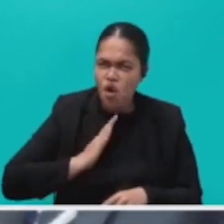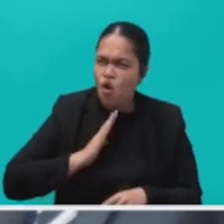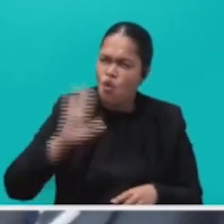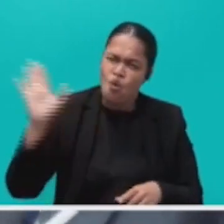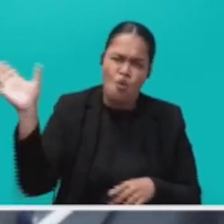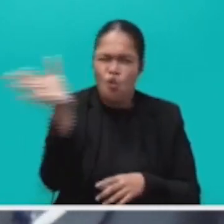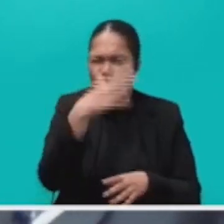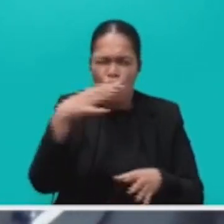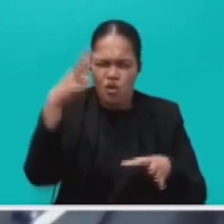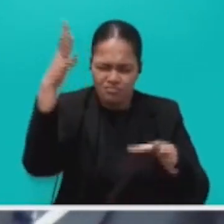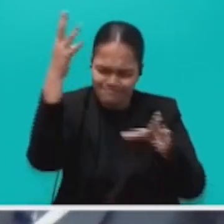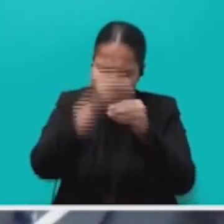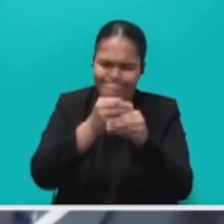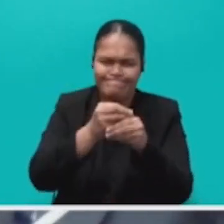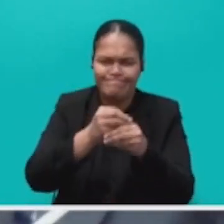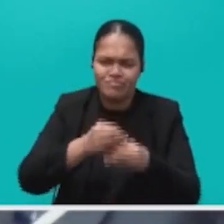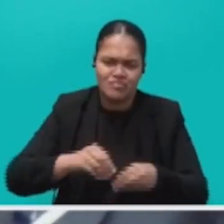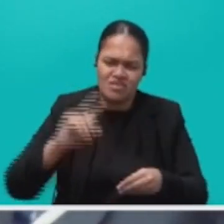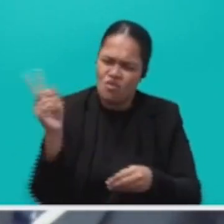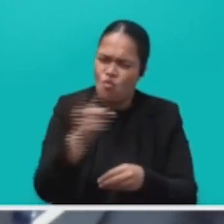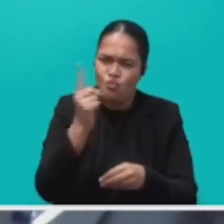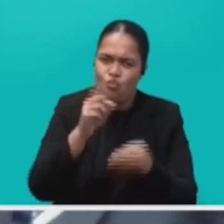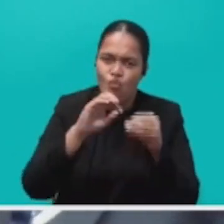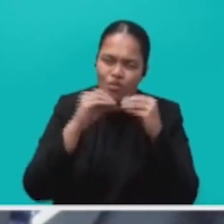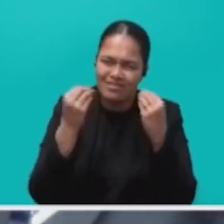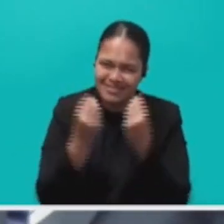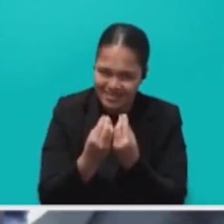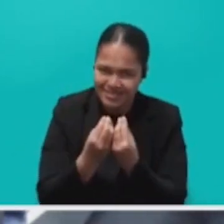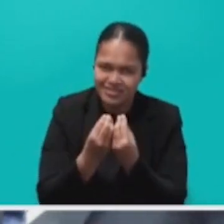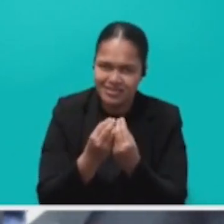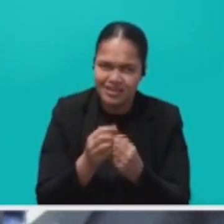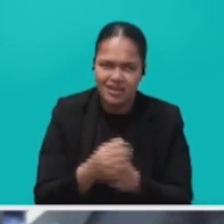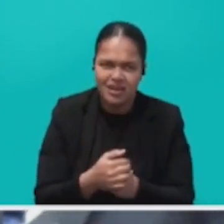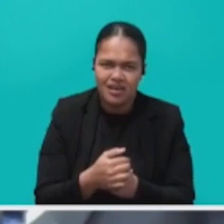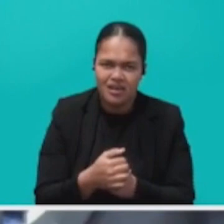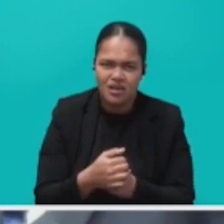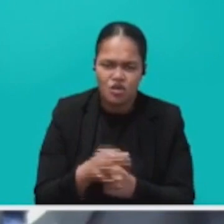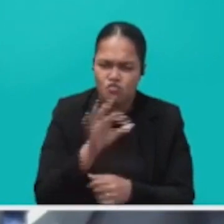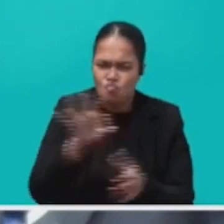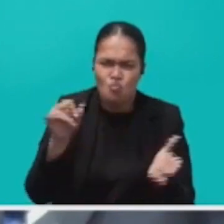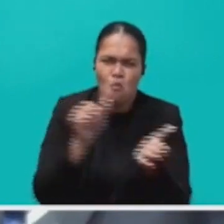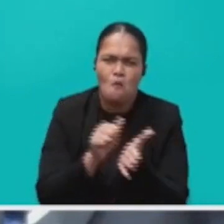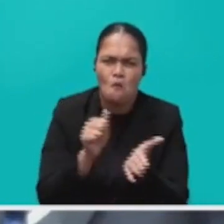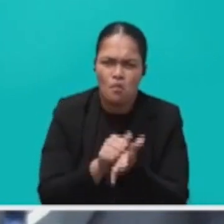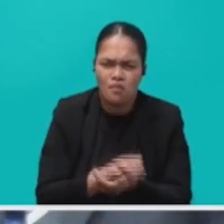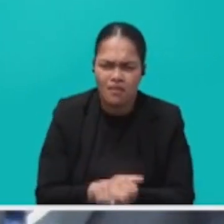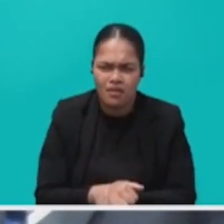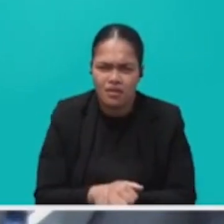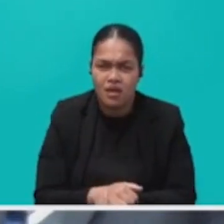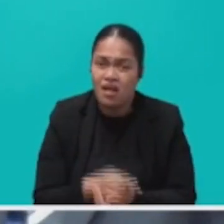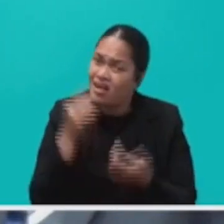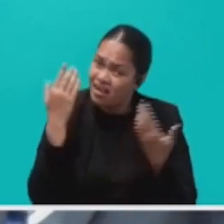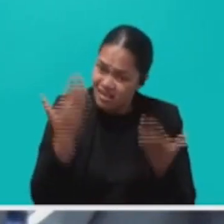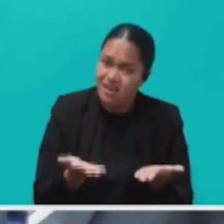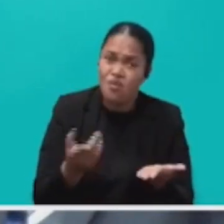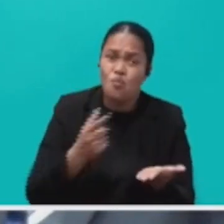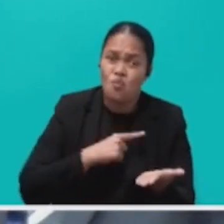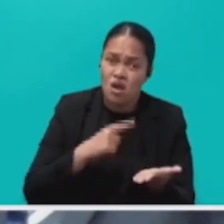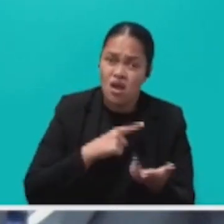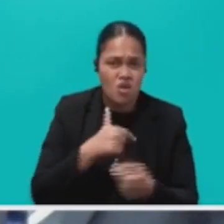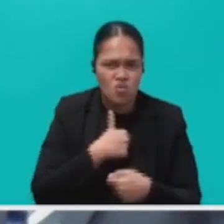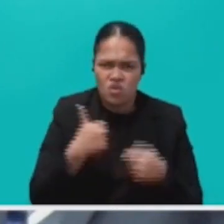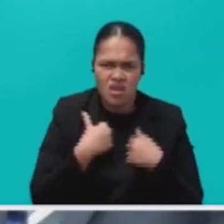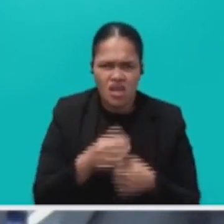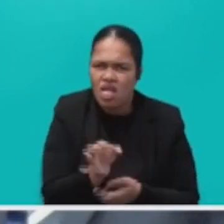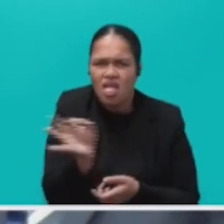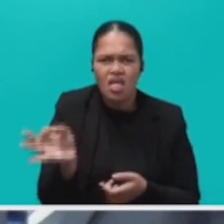whole apparatus, the whole organization was dysfunctional. And this is why we haven't